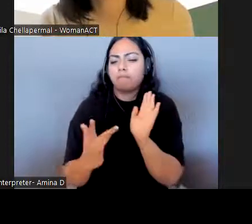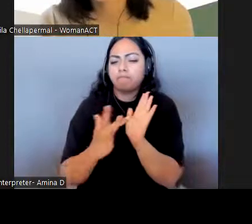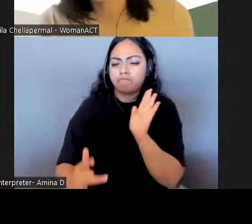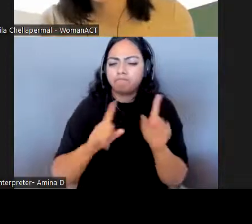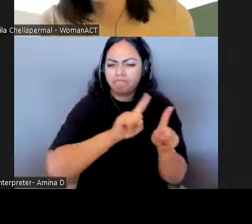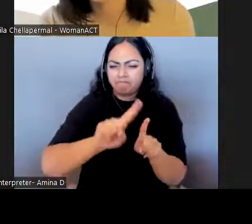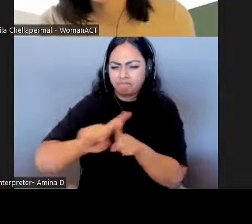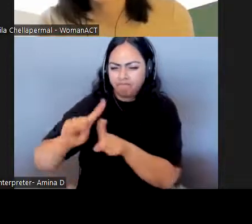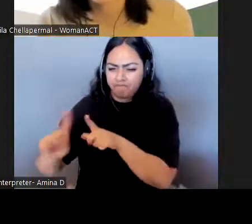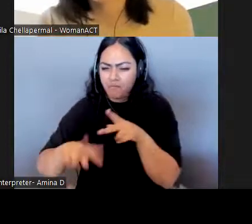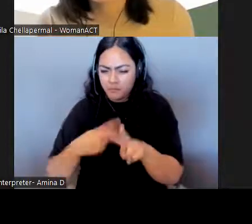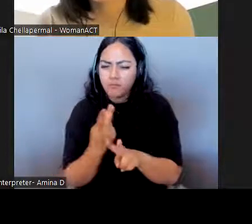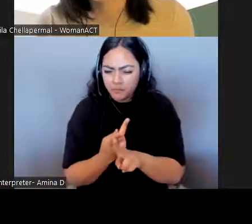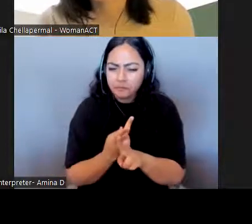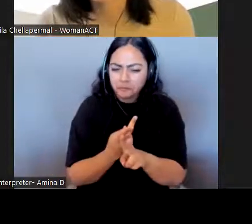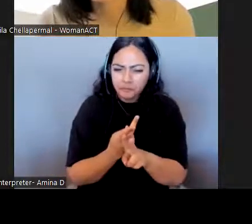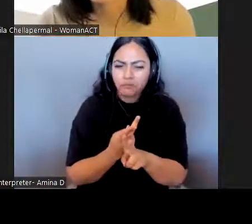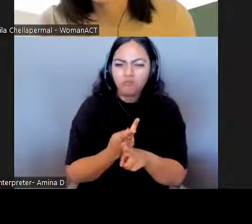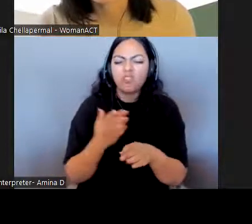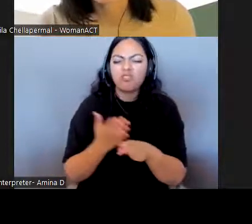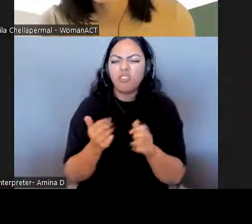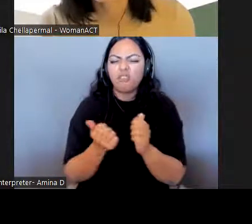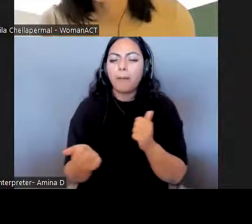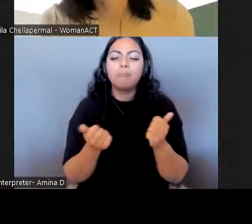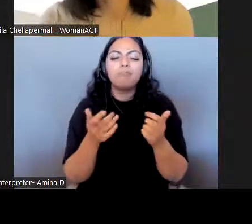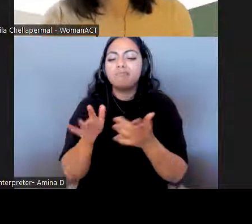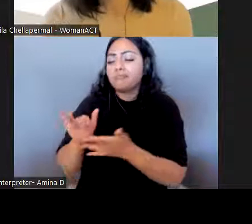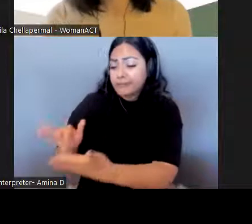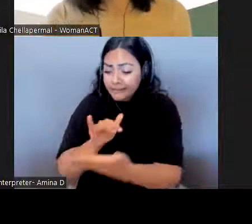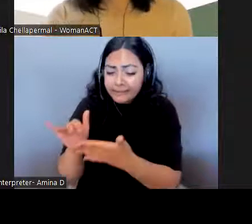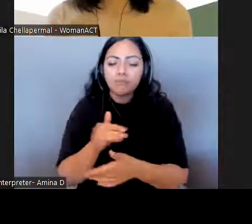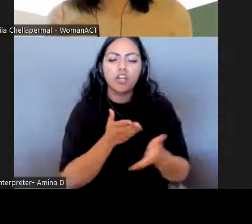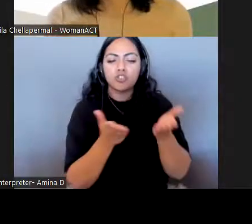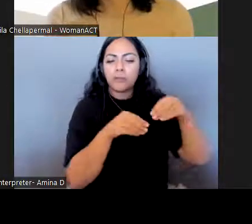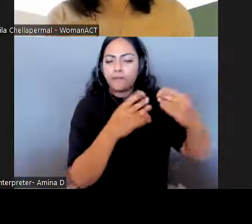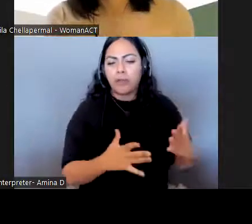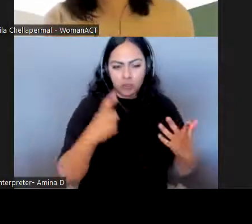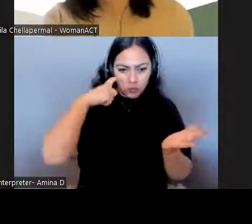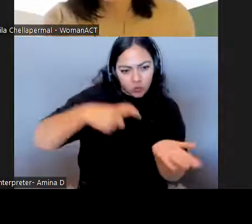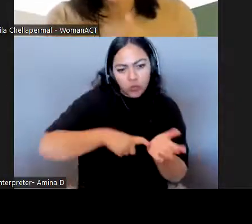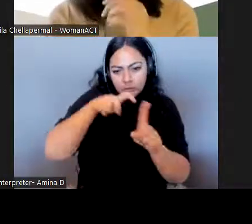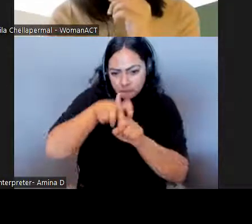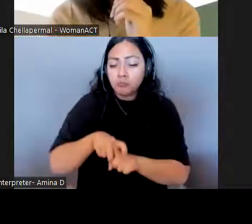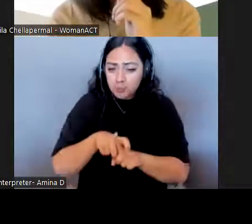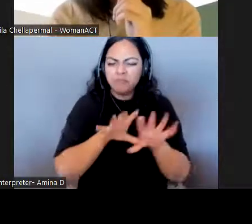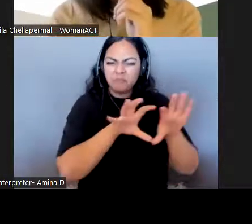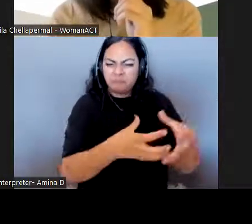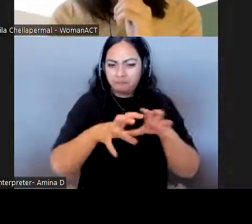of economic abuse that was shared by service providers and study participants. We've divided these into the following